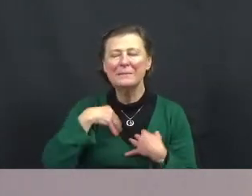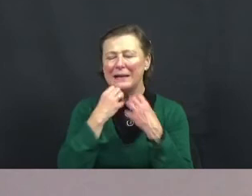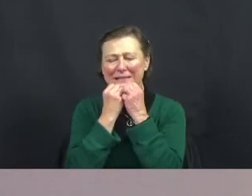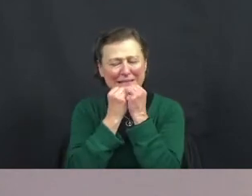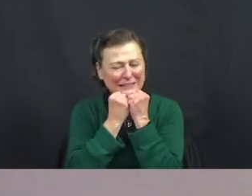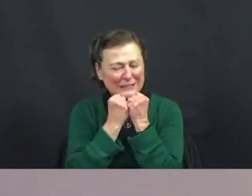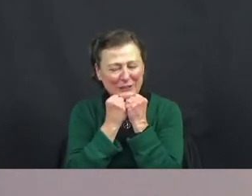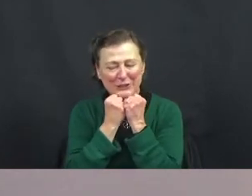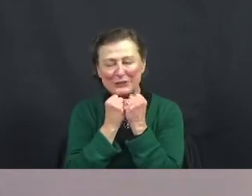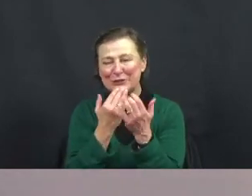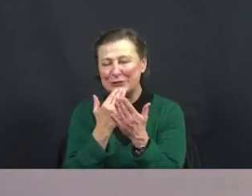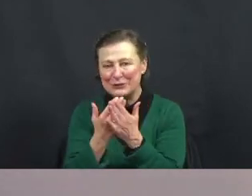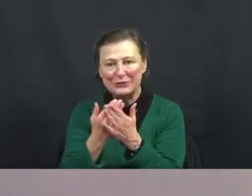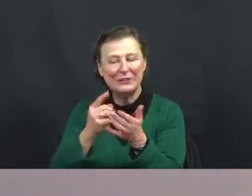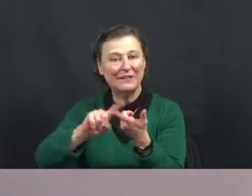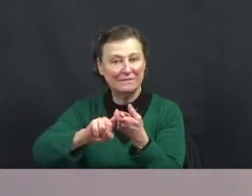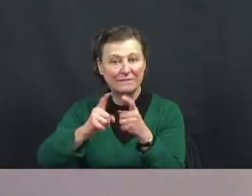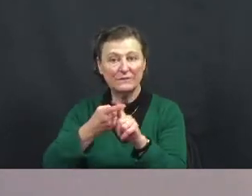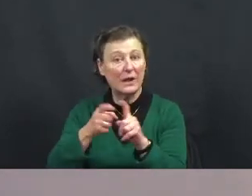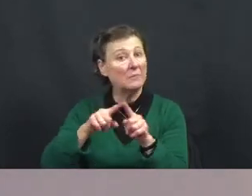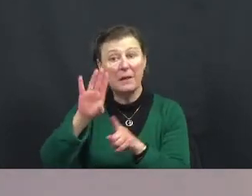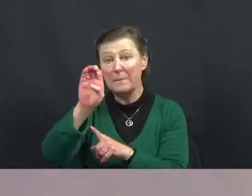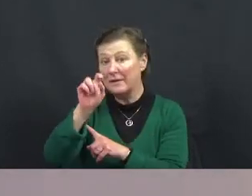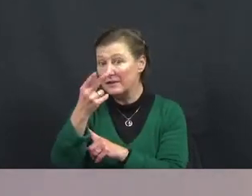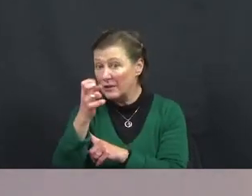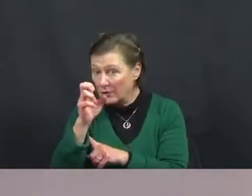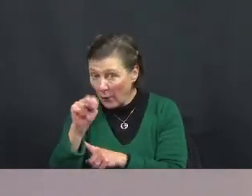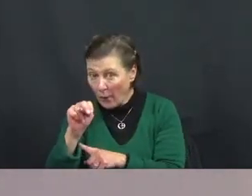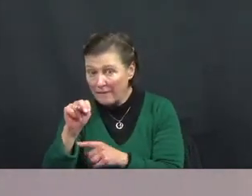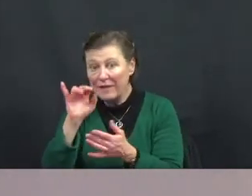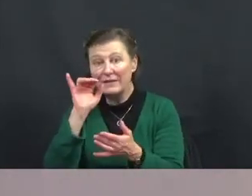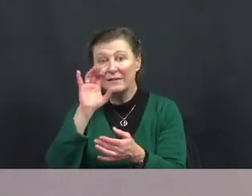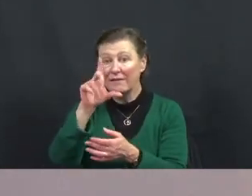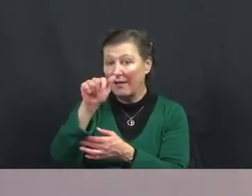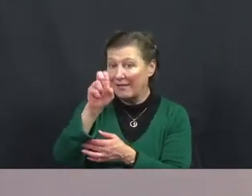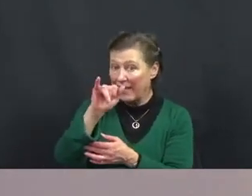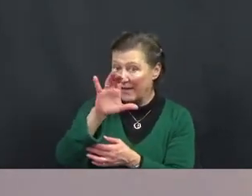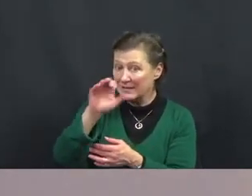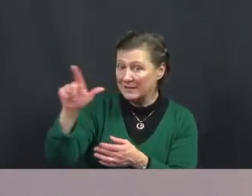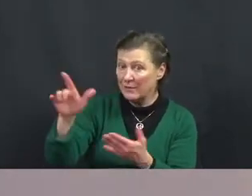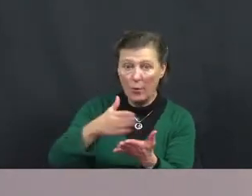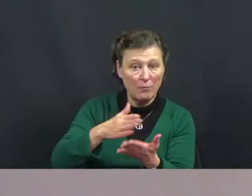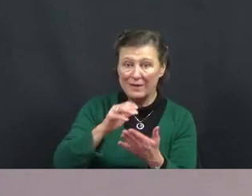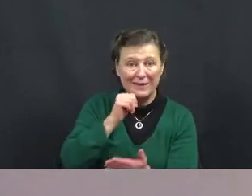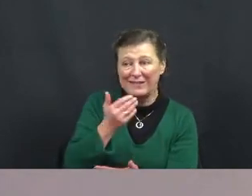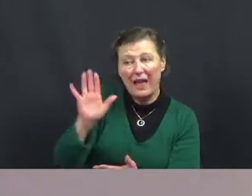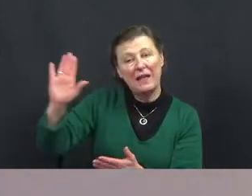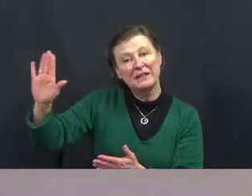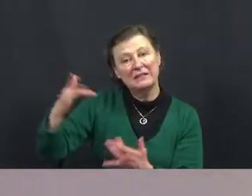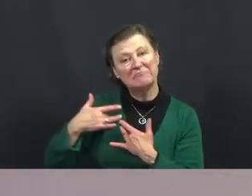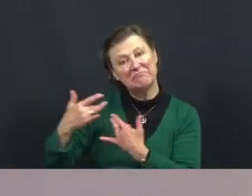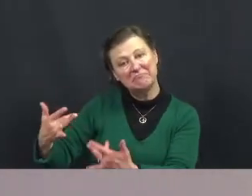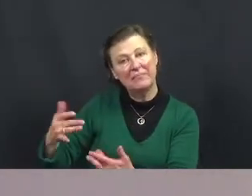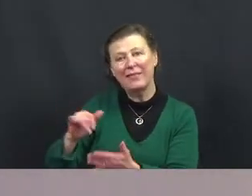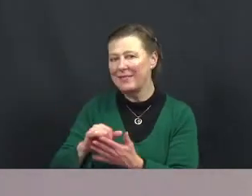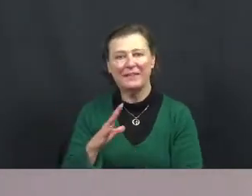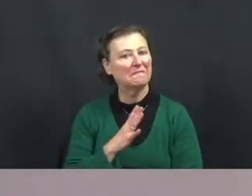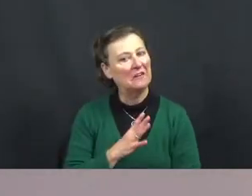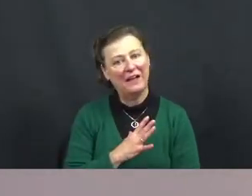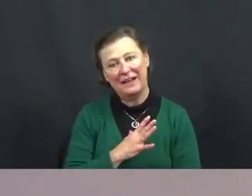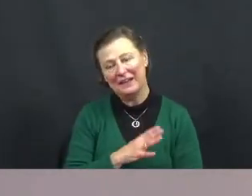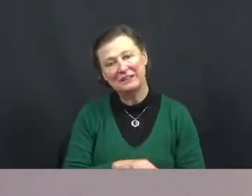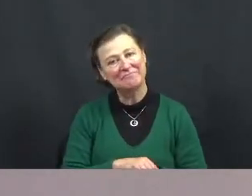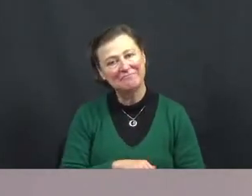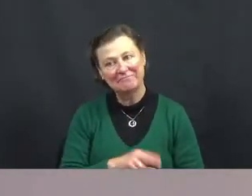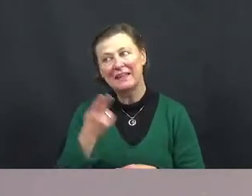good friend, but Beethoven and classical music in general is not his thing, and that's fine.